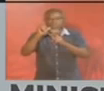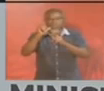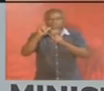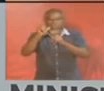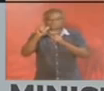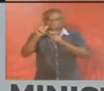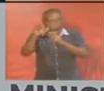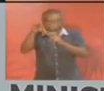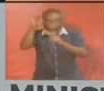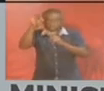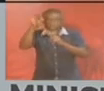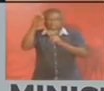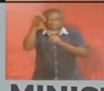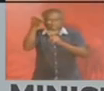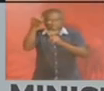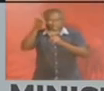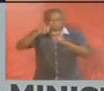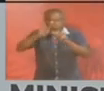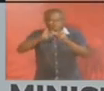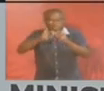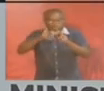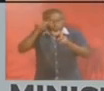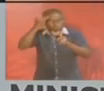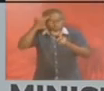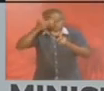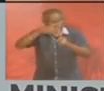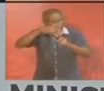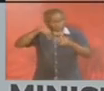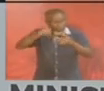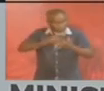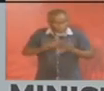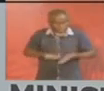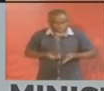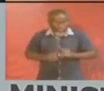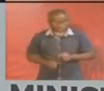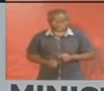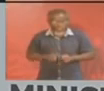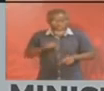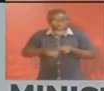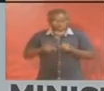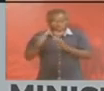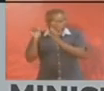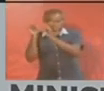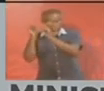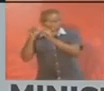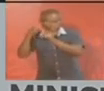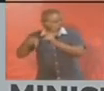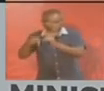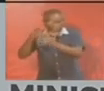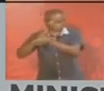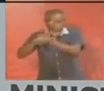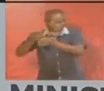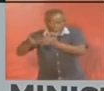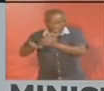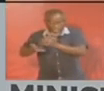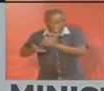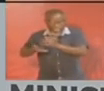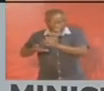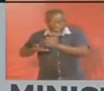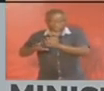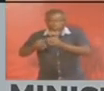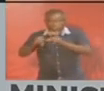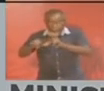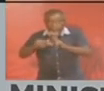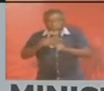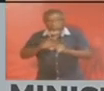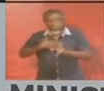contact tracing, make sure they were quarantined, and of course swabbed as necessary. So if the case was picked up while they were in Tobago, what